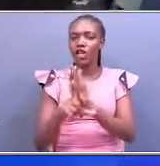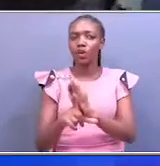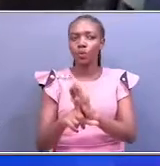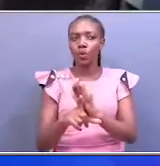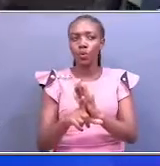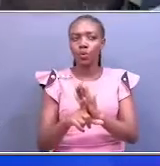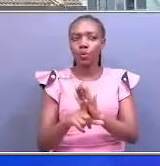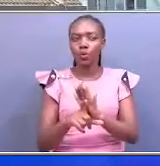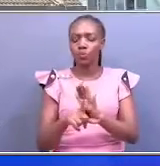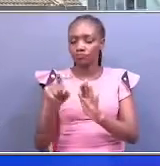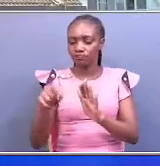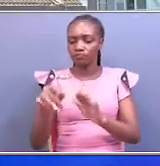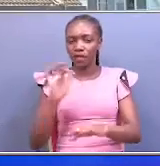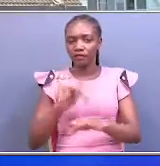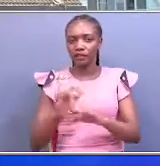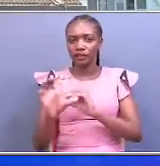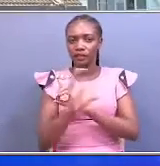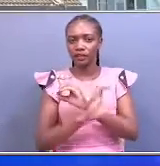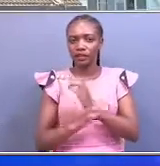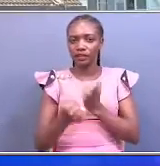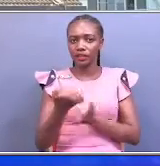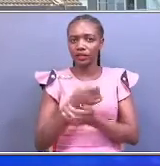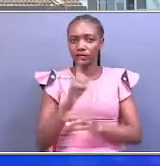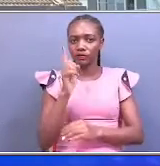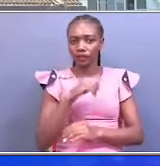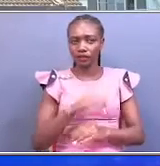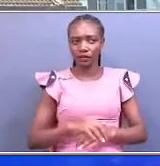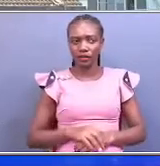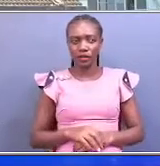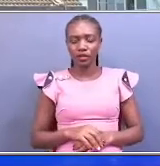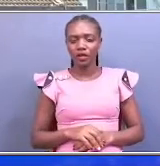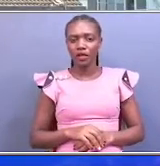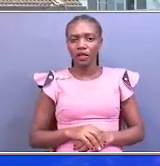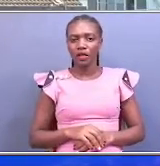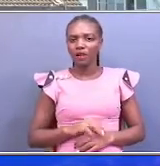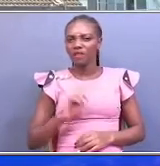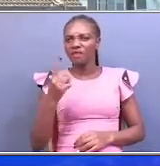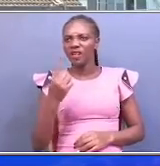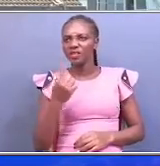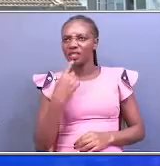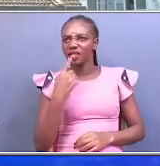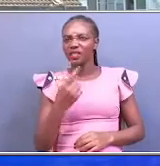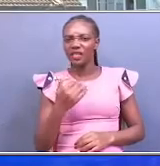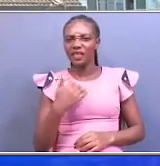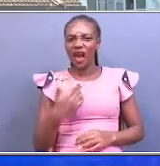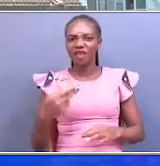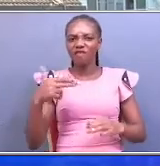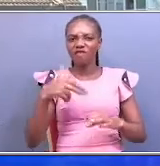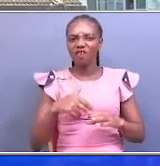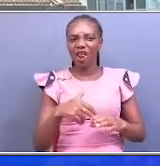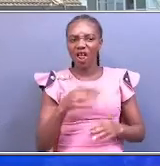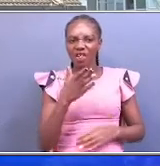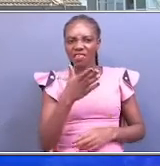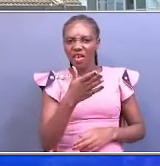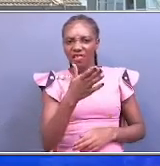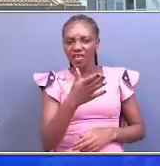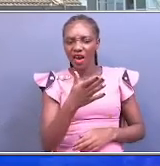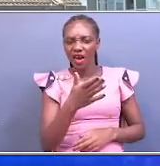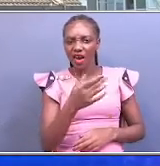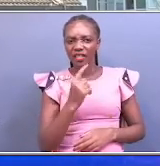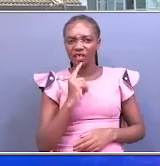country's economy. Kwanza ile mafuta yetu walituambia walichimba huko Turkana. Hiyo